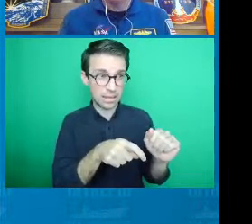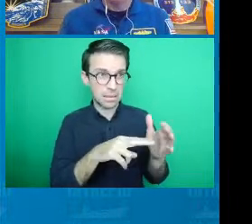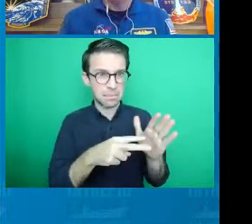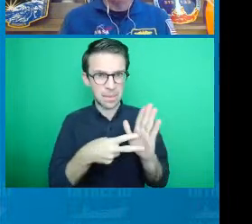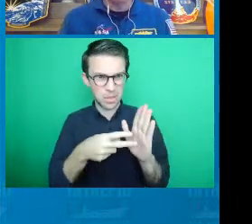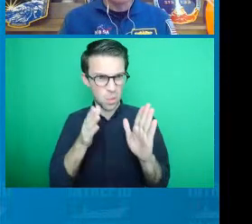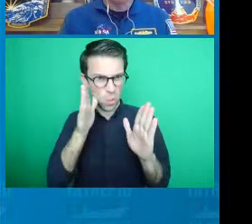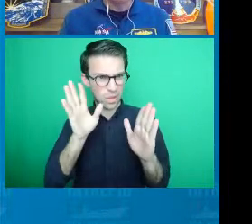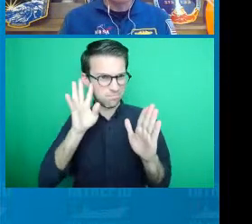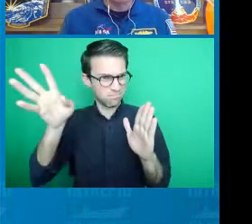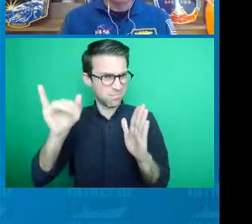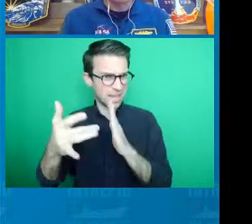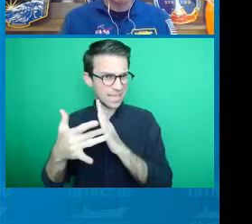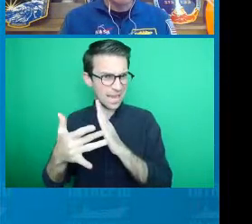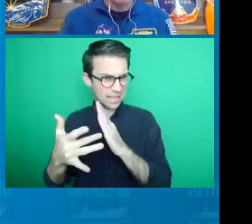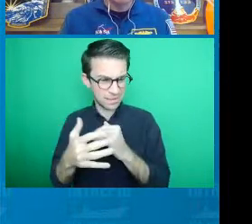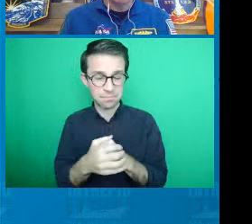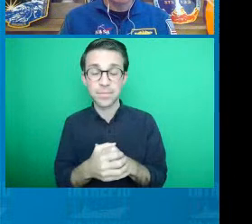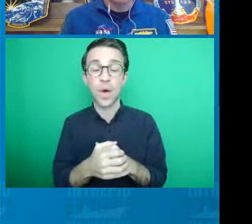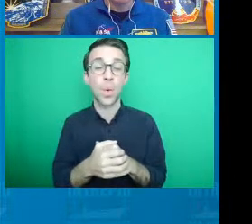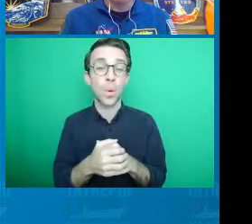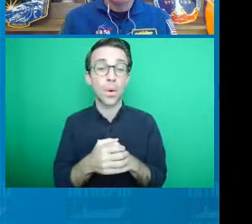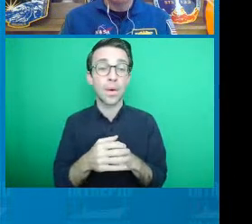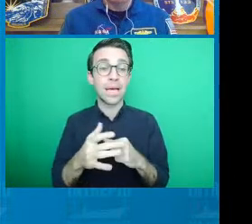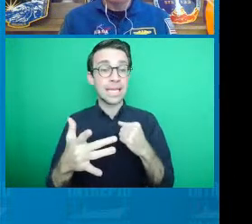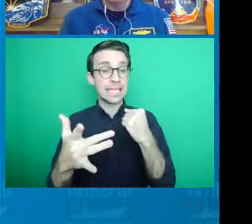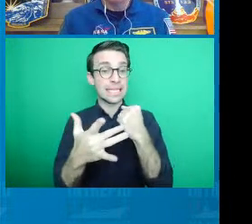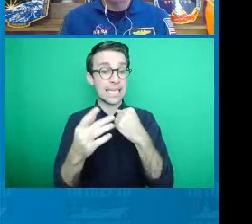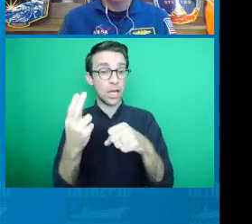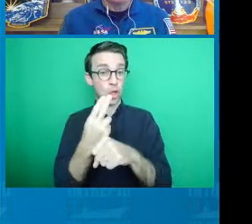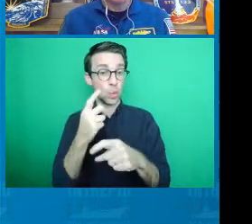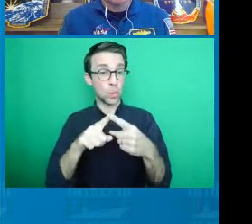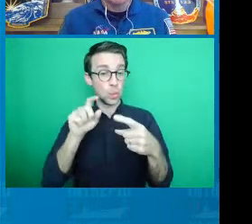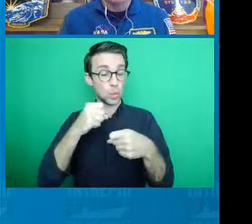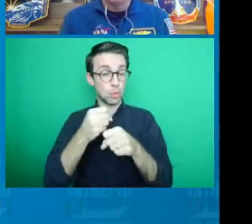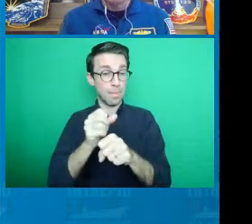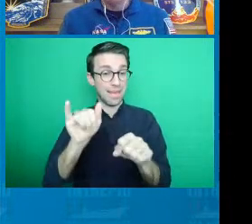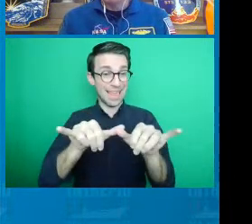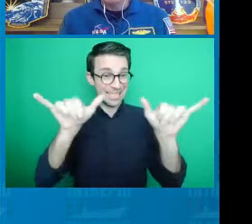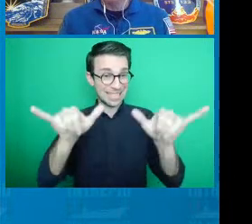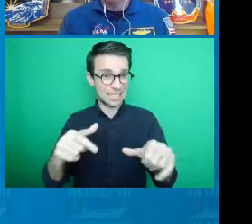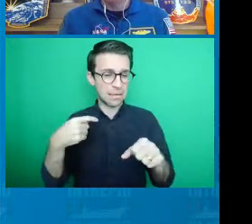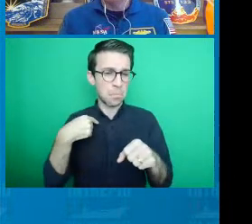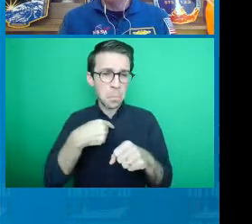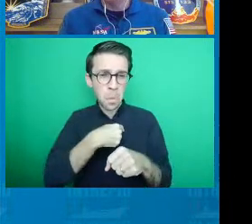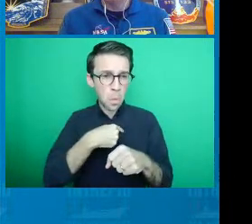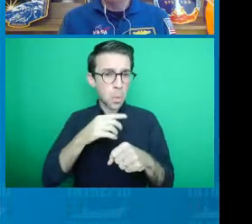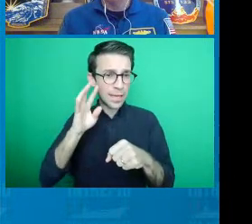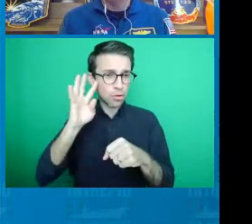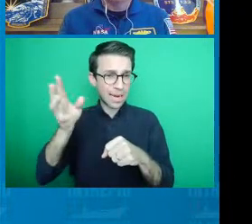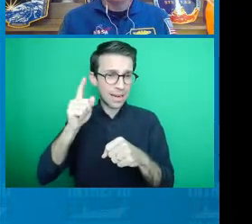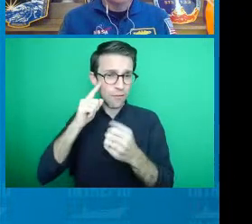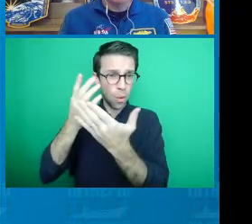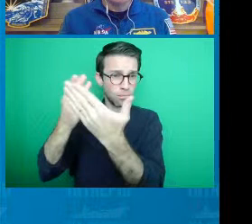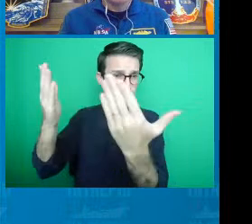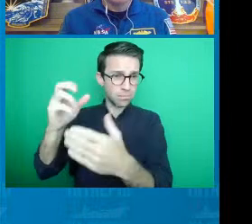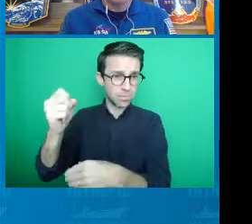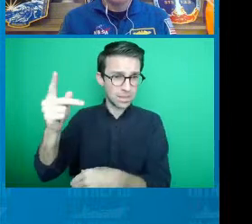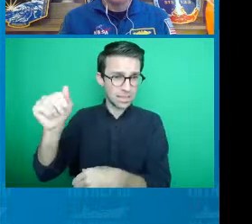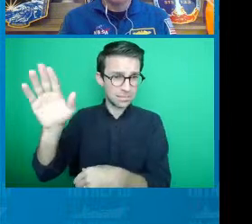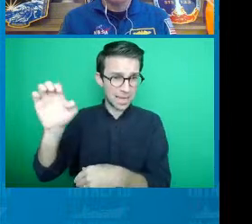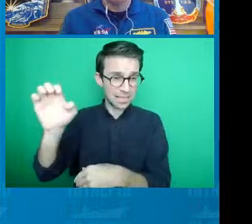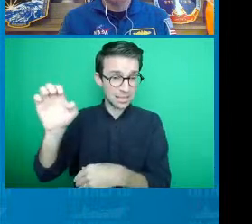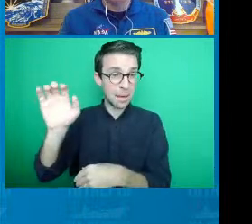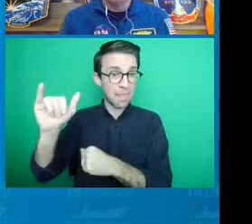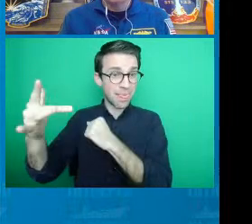technology used to develop, to make this system, we developed for space, but in reality, it really has improved life here